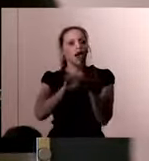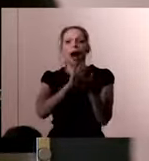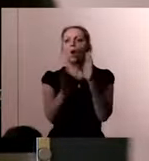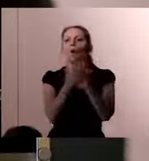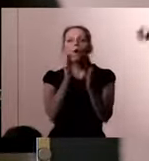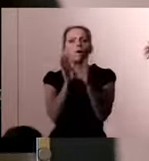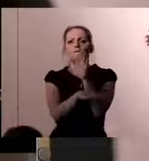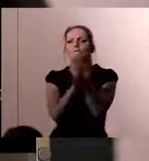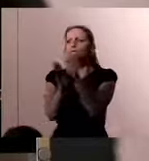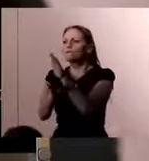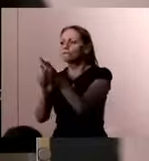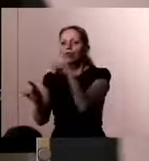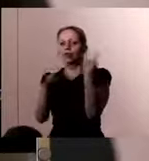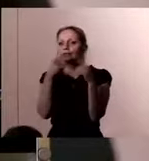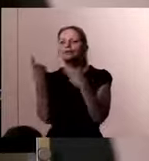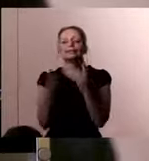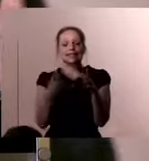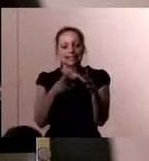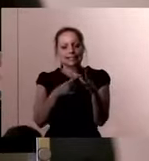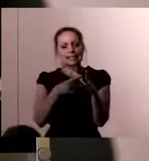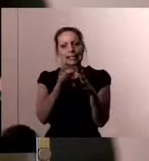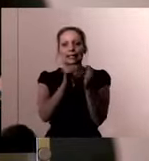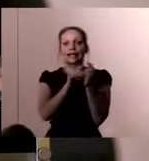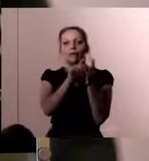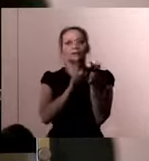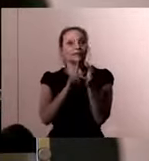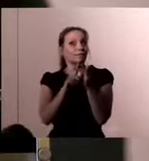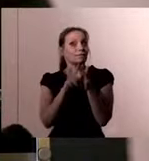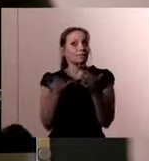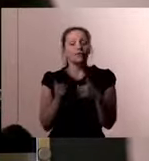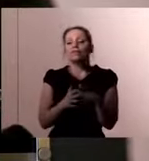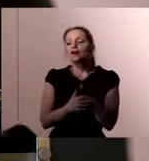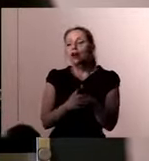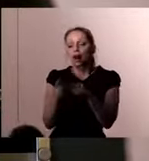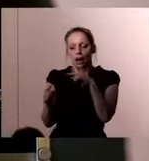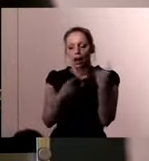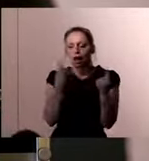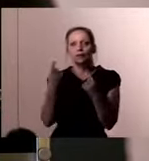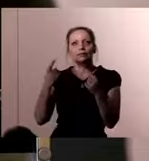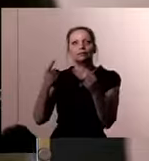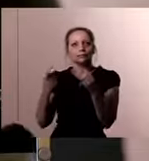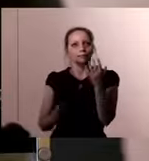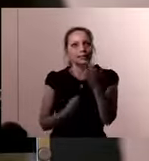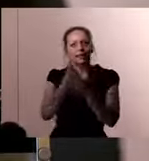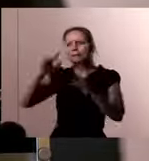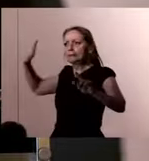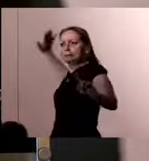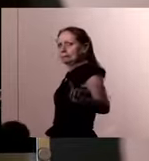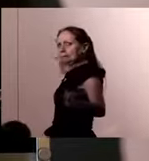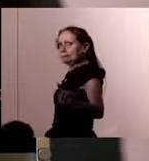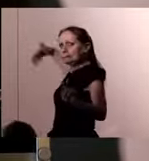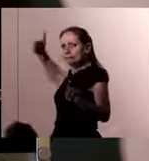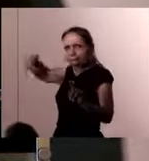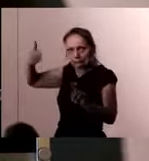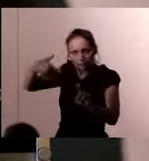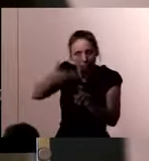you call it an adaptive trait, or you call it a devil's handiwork, lying is literally older than the hills. Human lying, however,